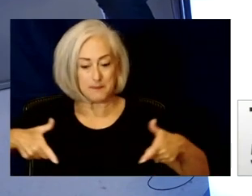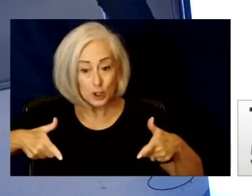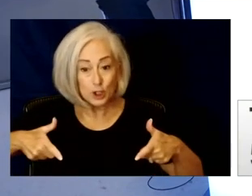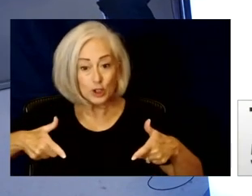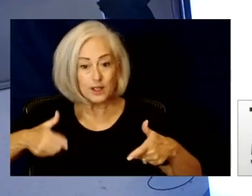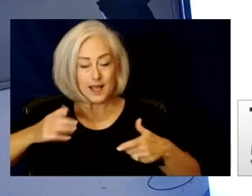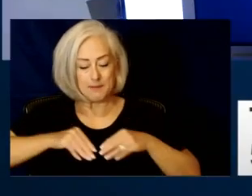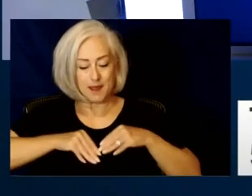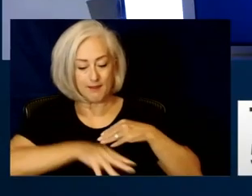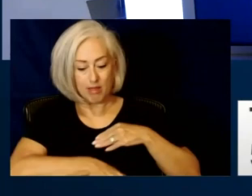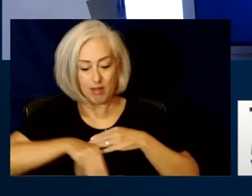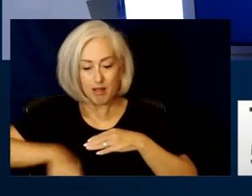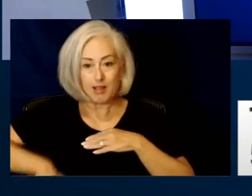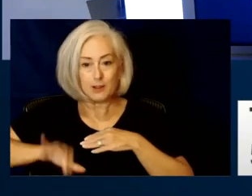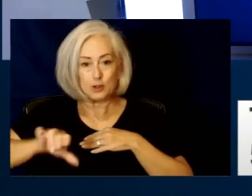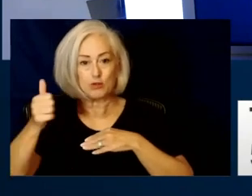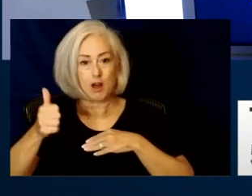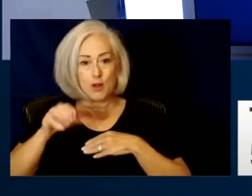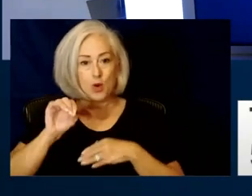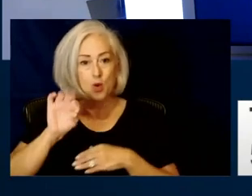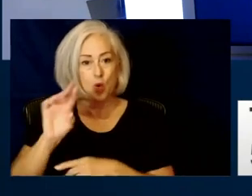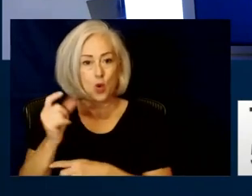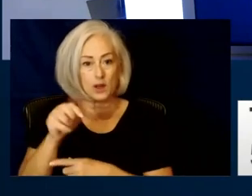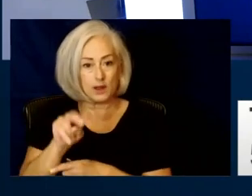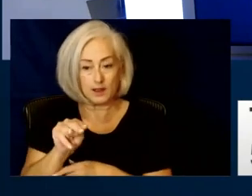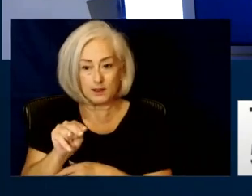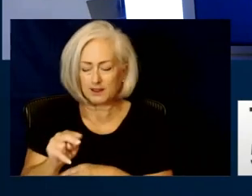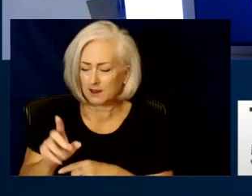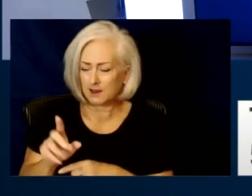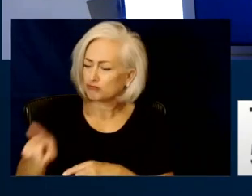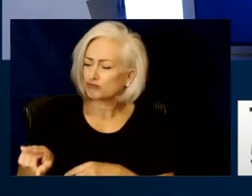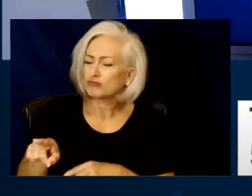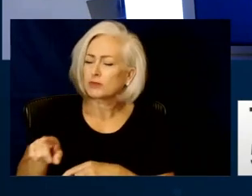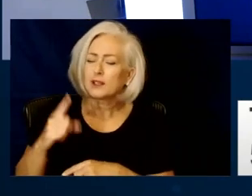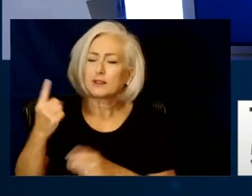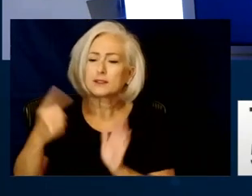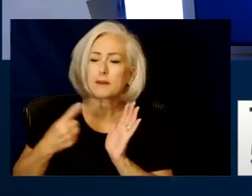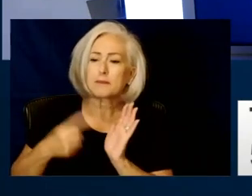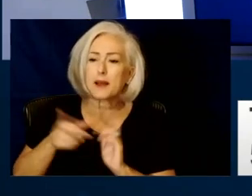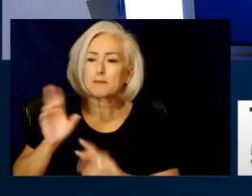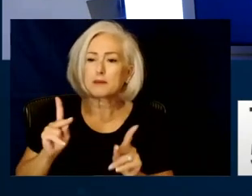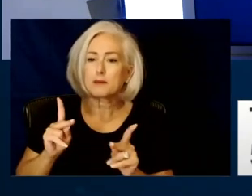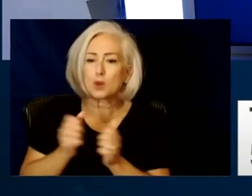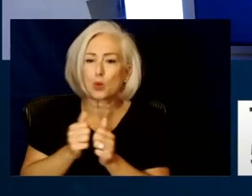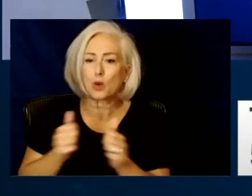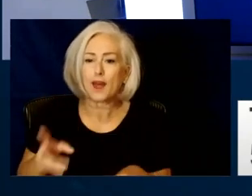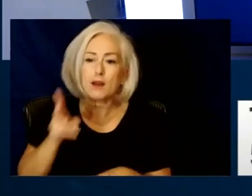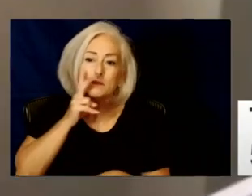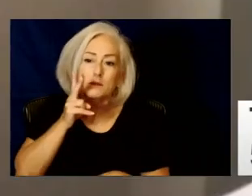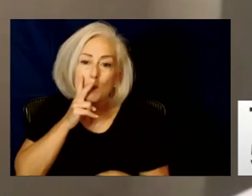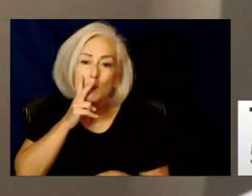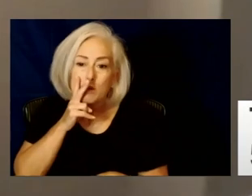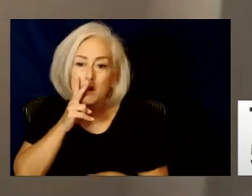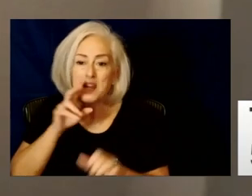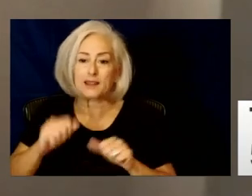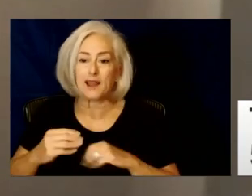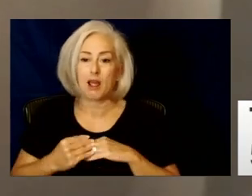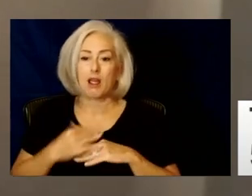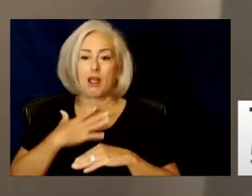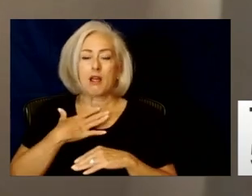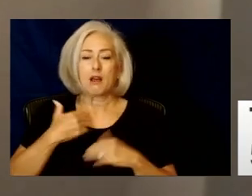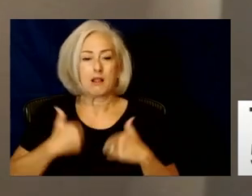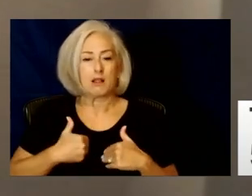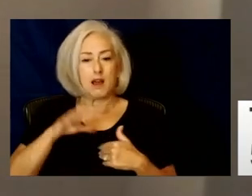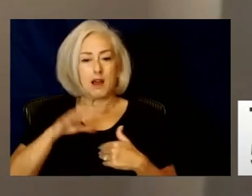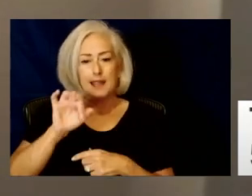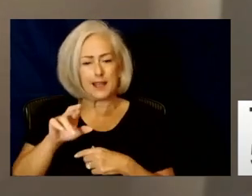without a history of smoking can get lung cancer as well. What's that about? Yeah, unfortunately, a